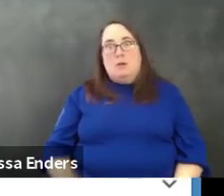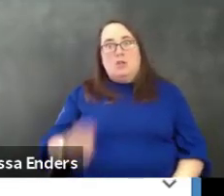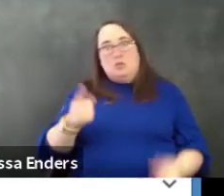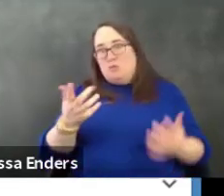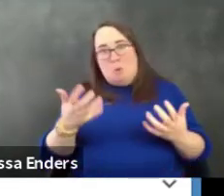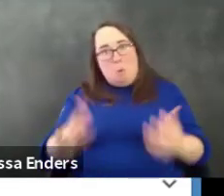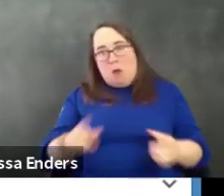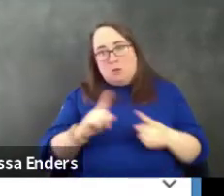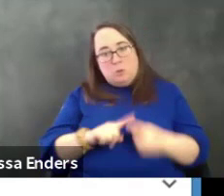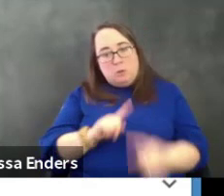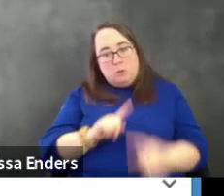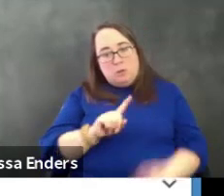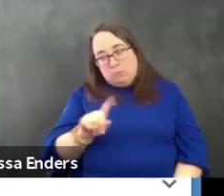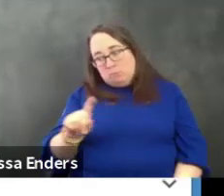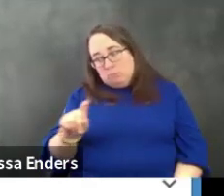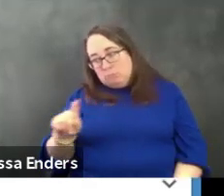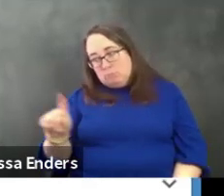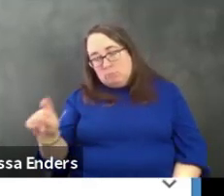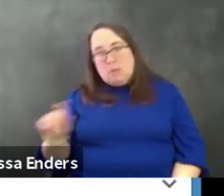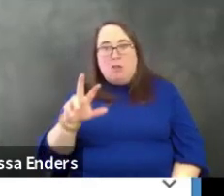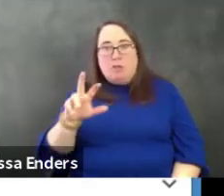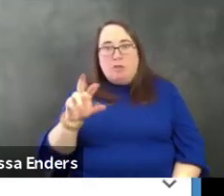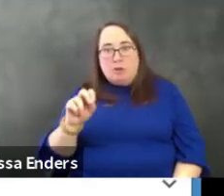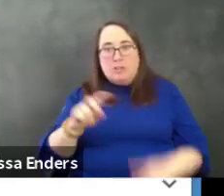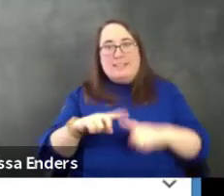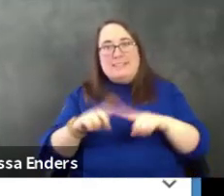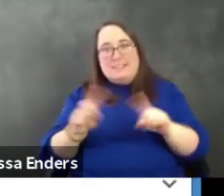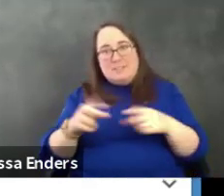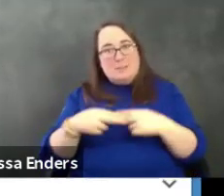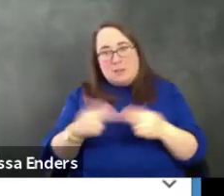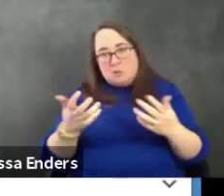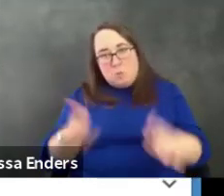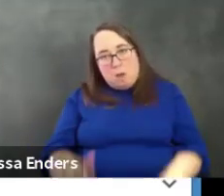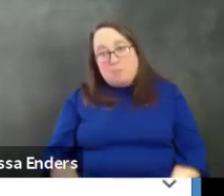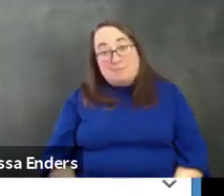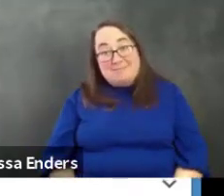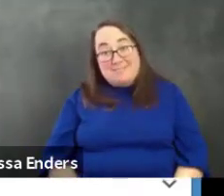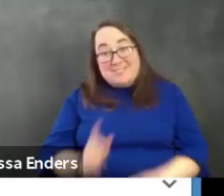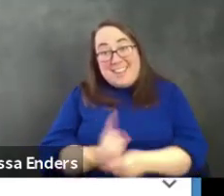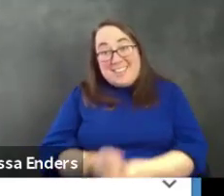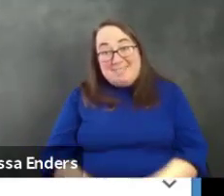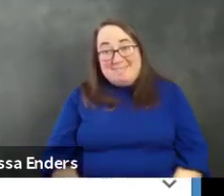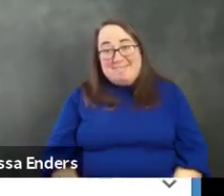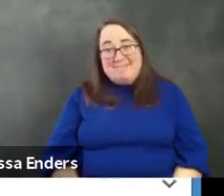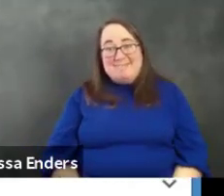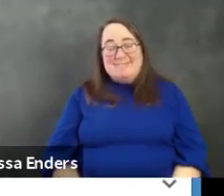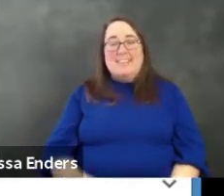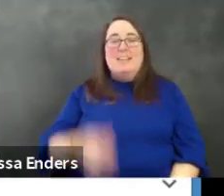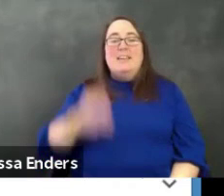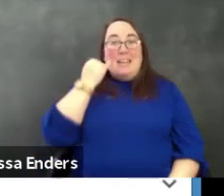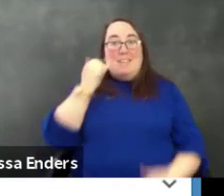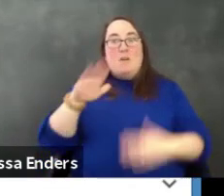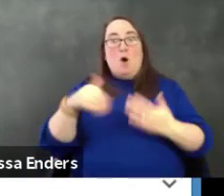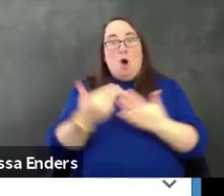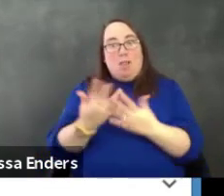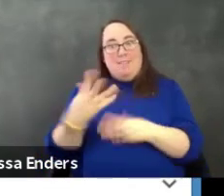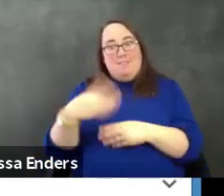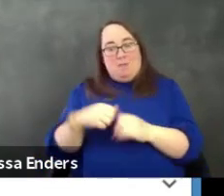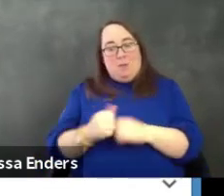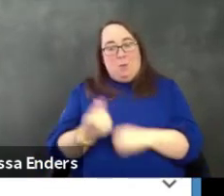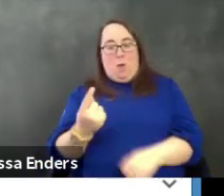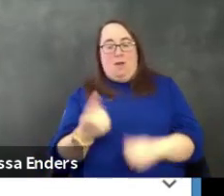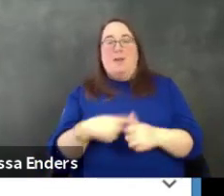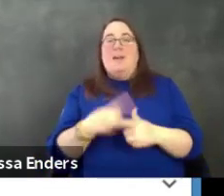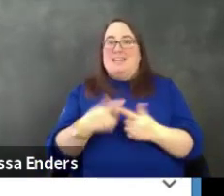on 30 different slides, slide deck presentations. If you have them all participate in one, then you